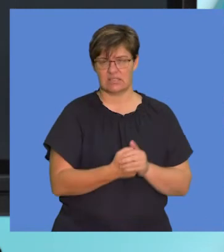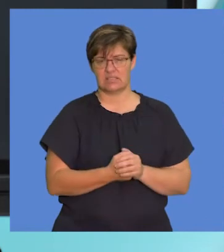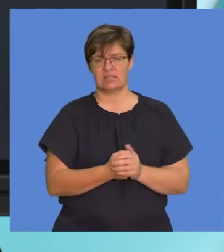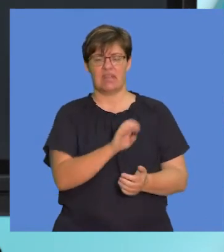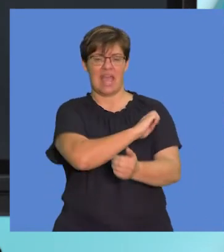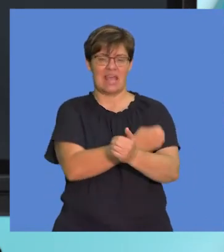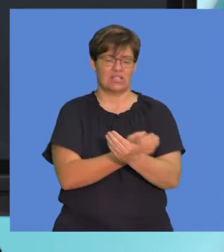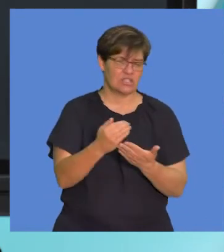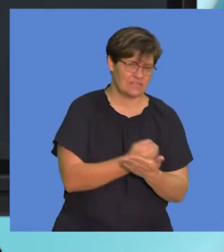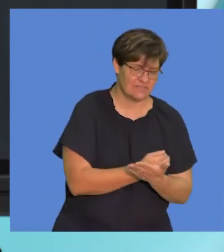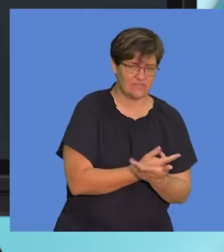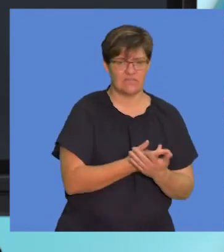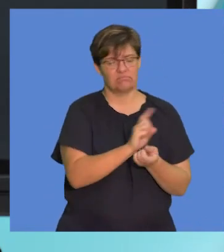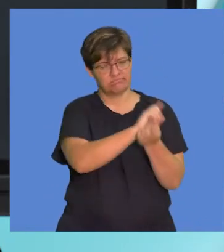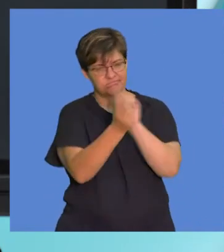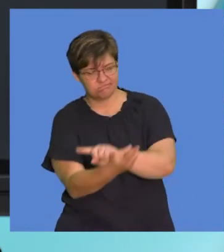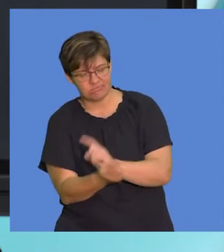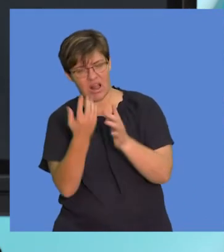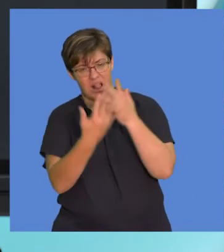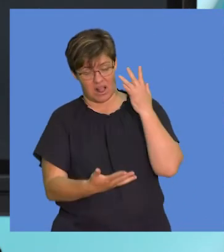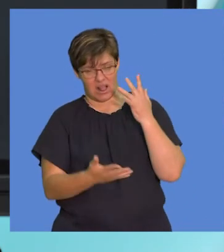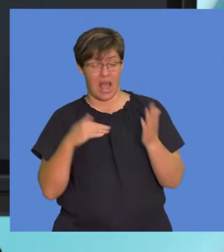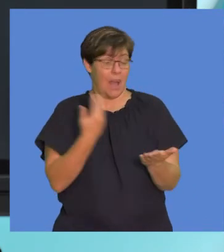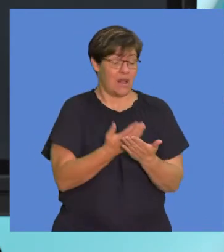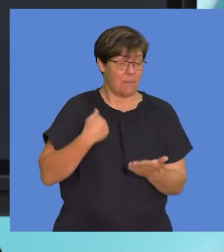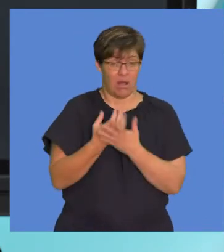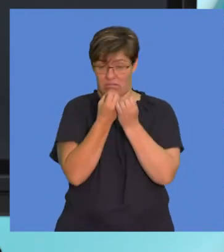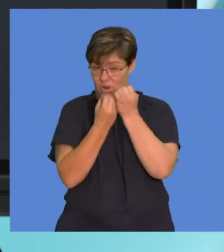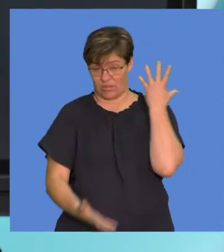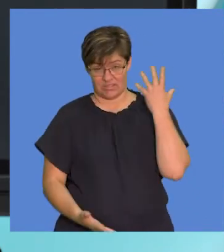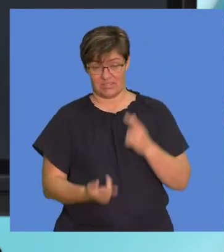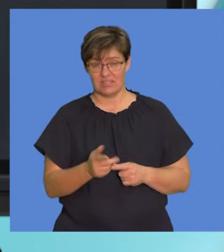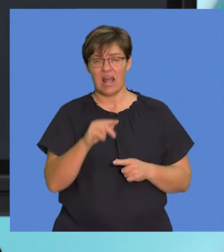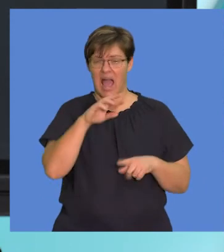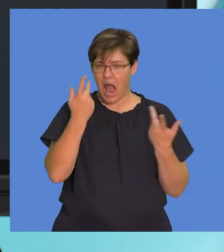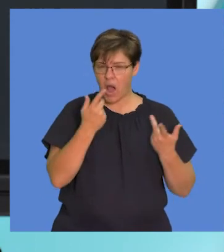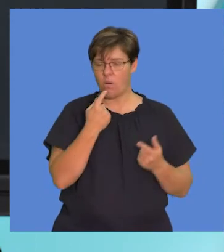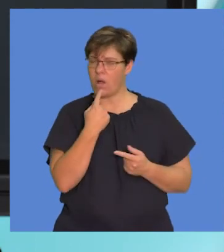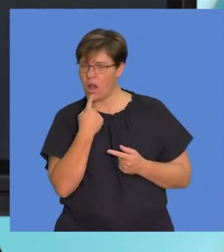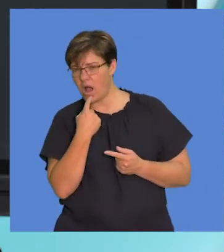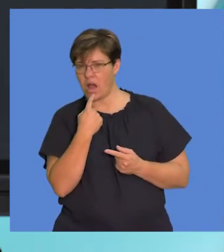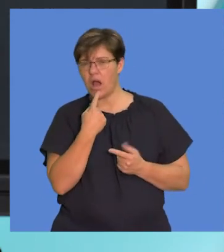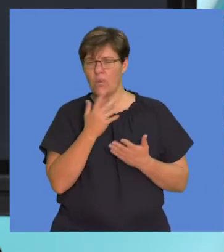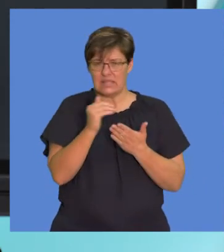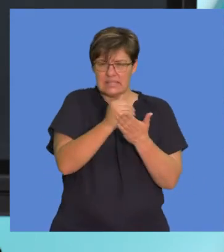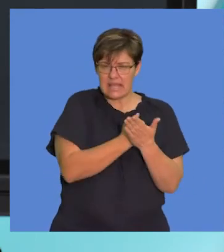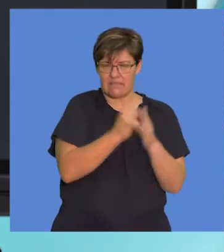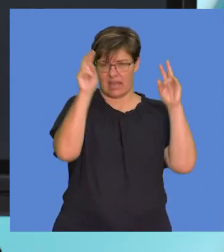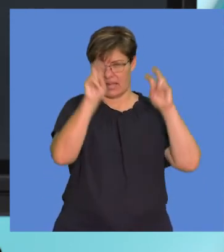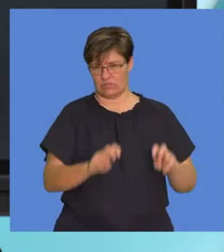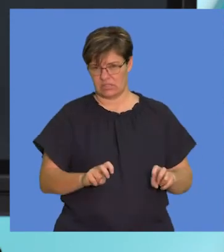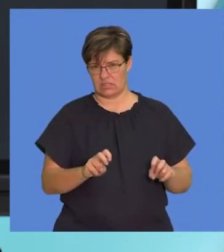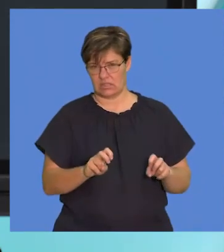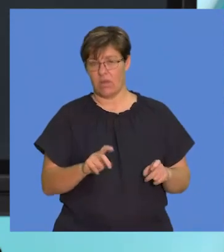know, energy consumptions, which has a lot of application, which makes us to think about the ways of saving, you